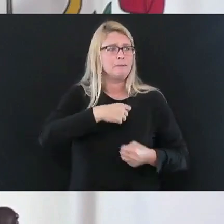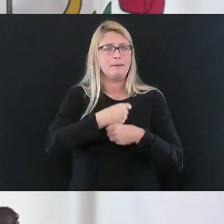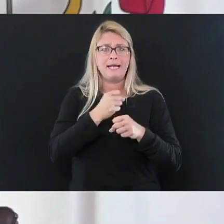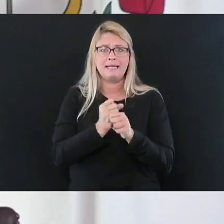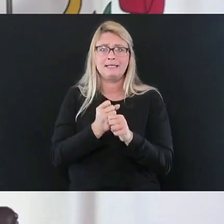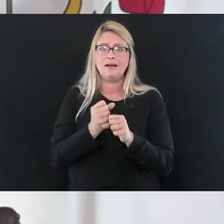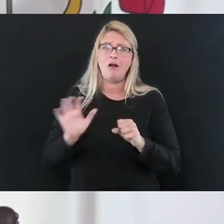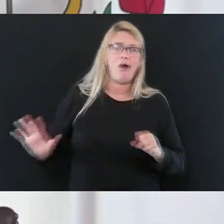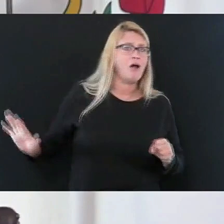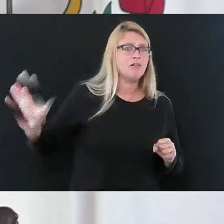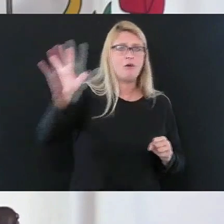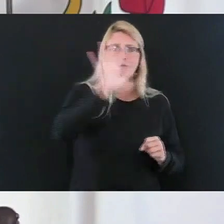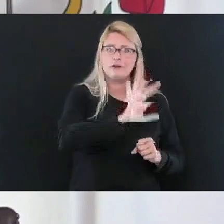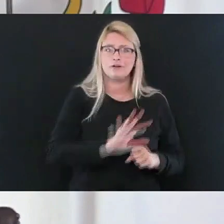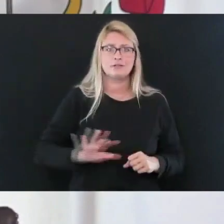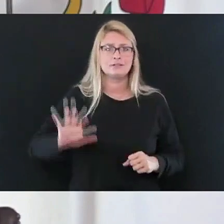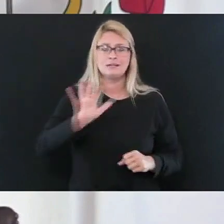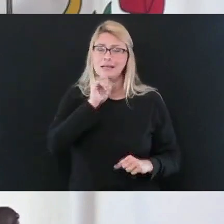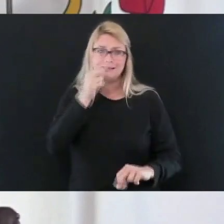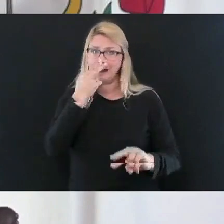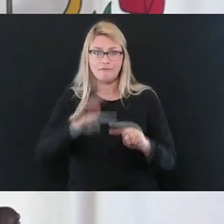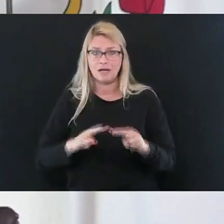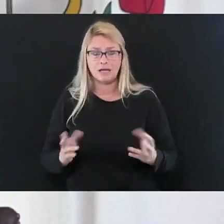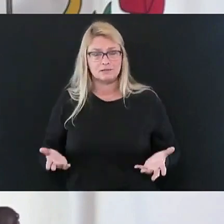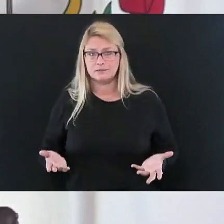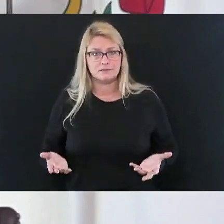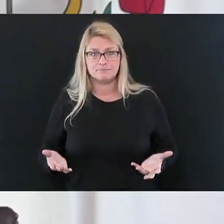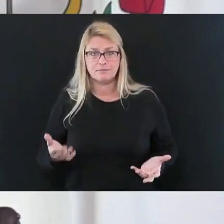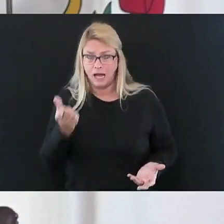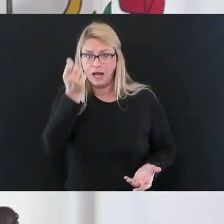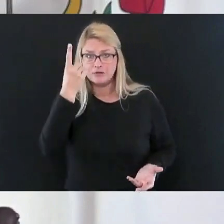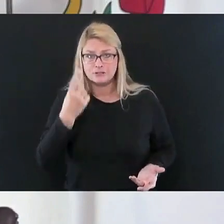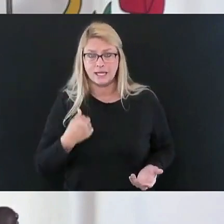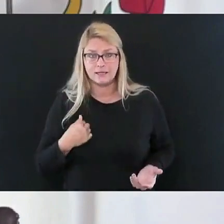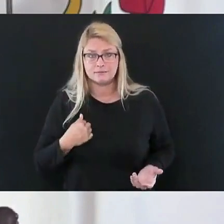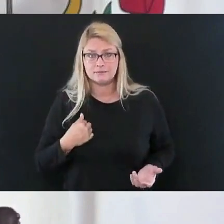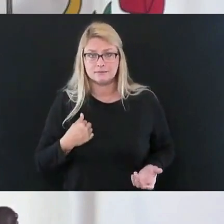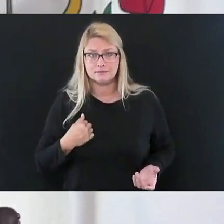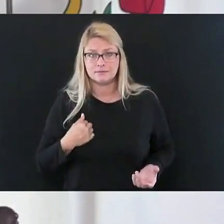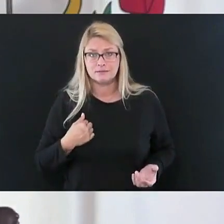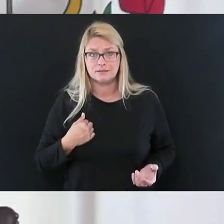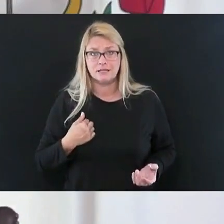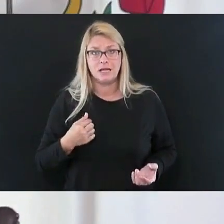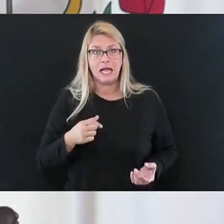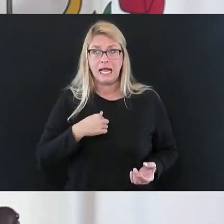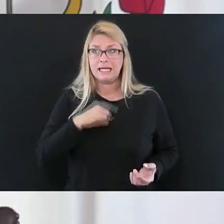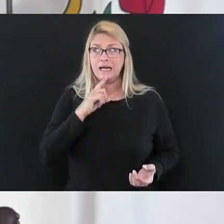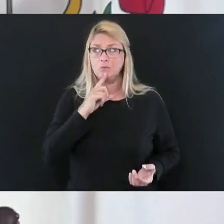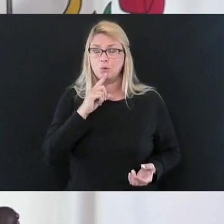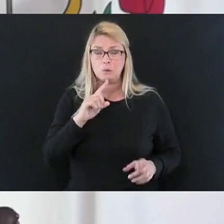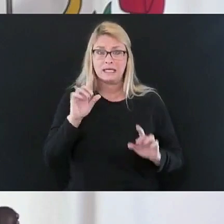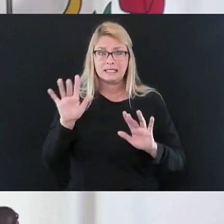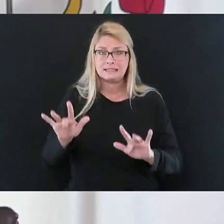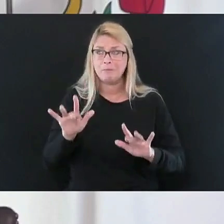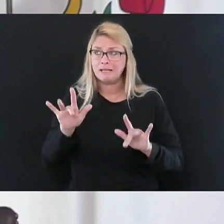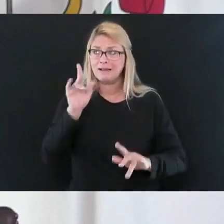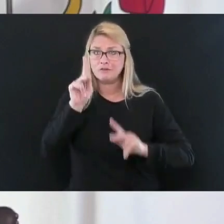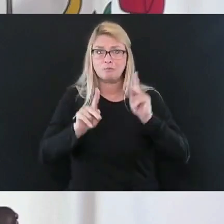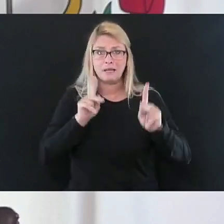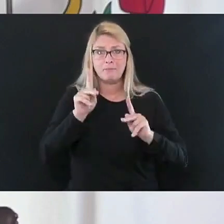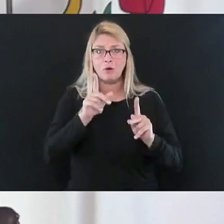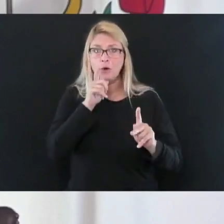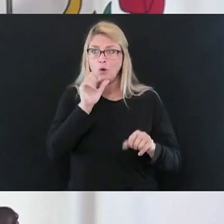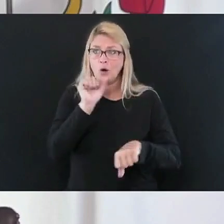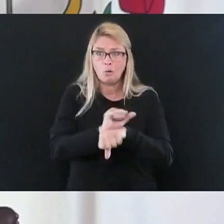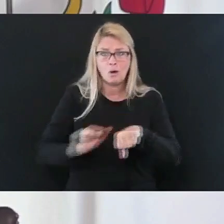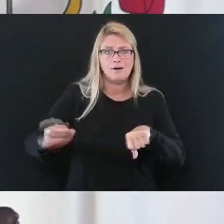board. It's not any fun, and I get it. And I'm surely sympathetic to all those that have put in a lot of licks